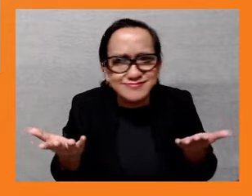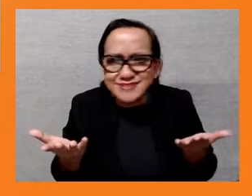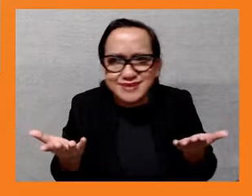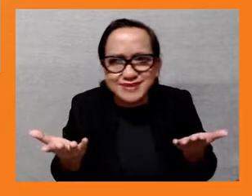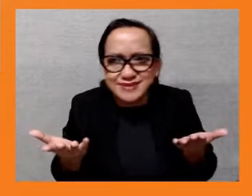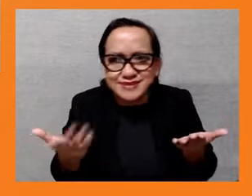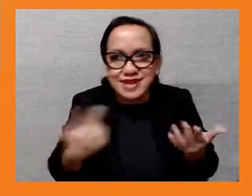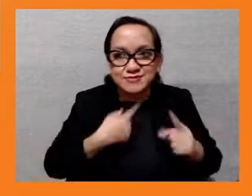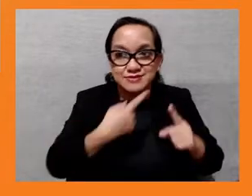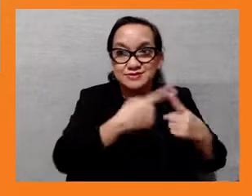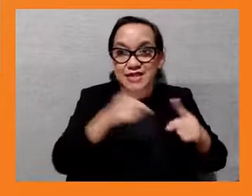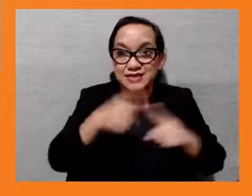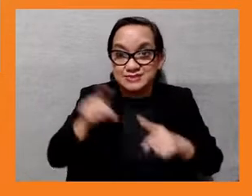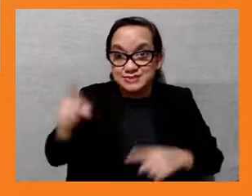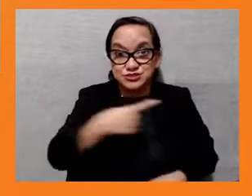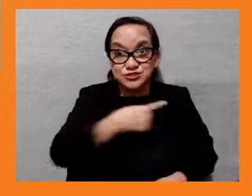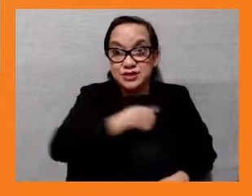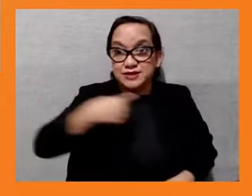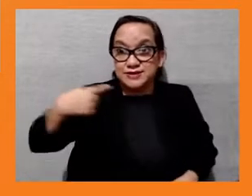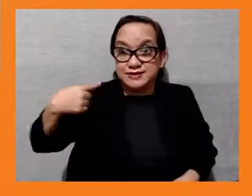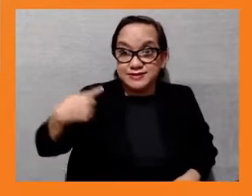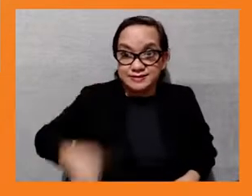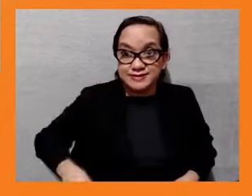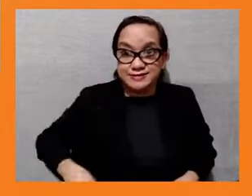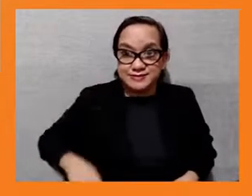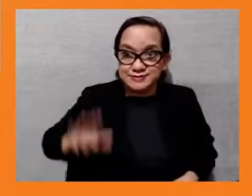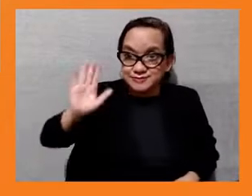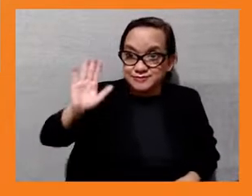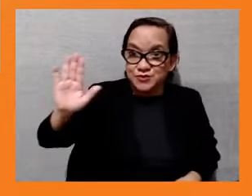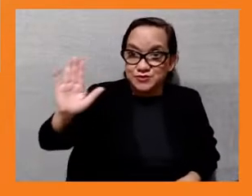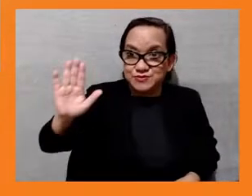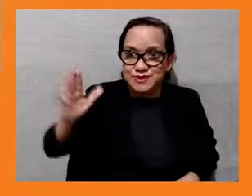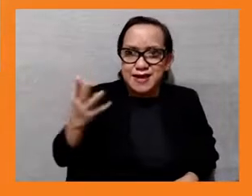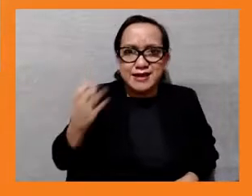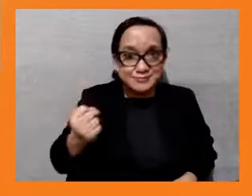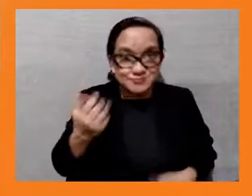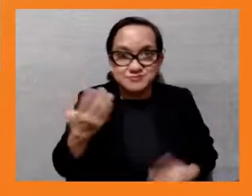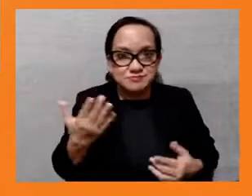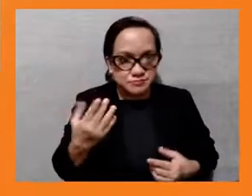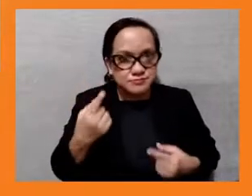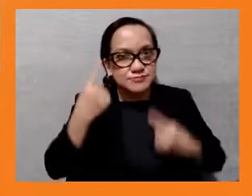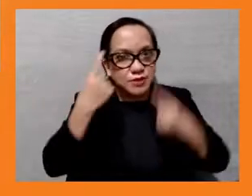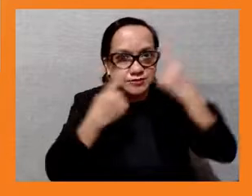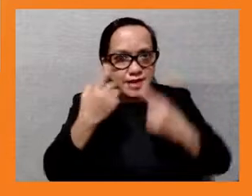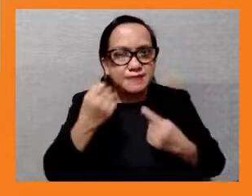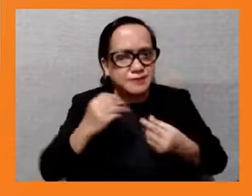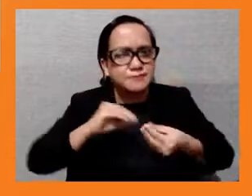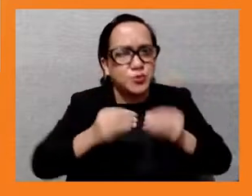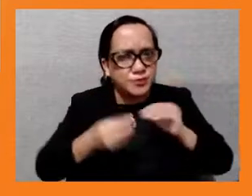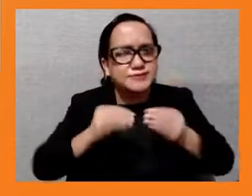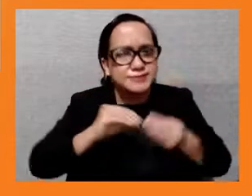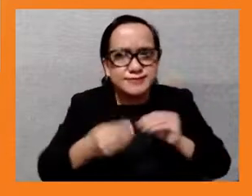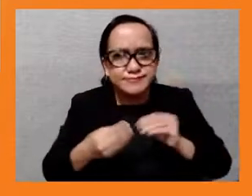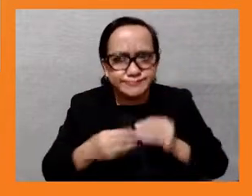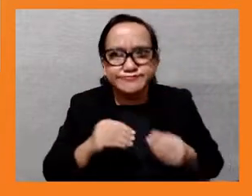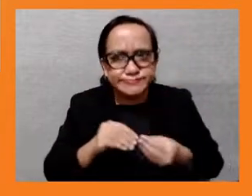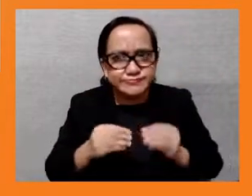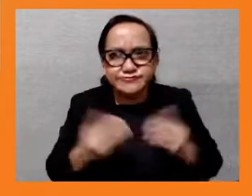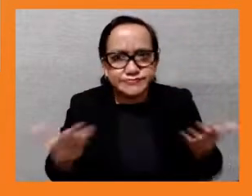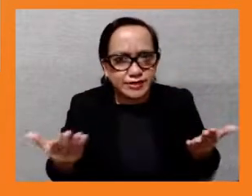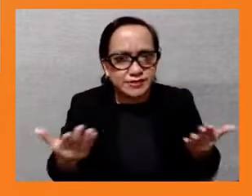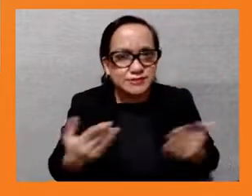Mr. Hemantha Witanage, is the executive director and co-founder of Sri Lanka-based Center for Environmental Justice. He's also been